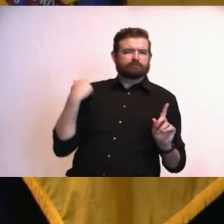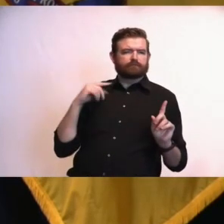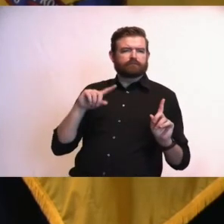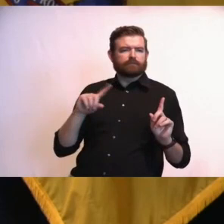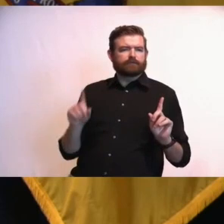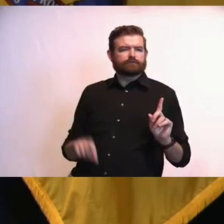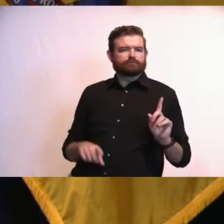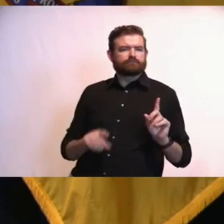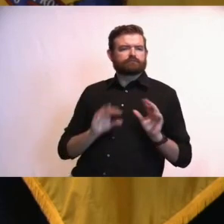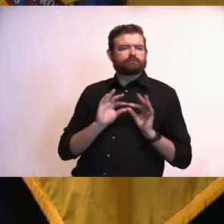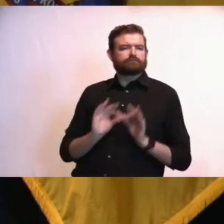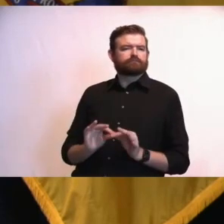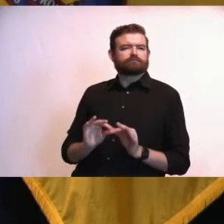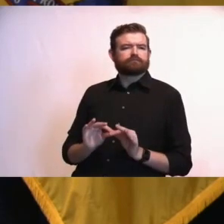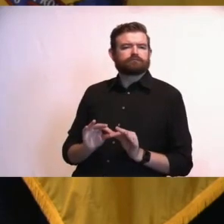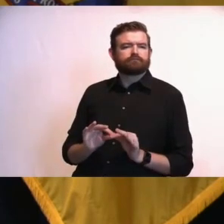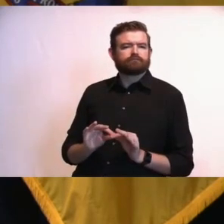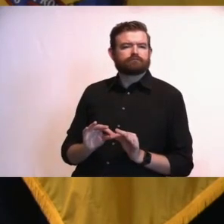Act,